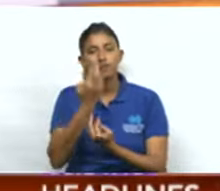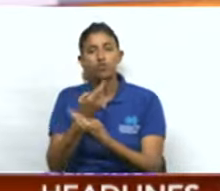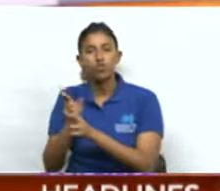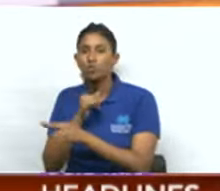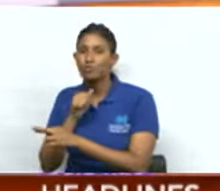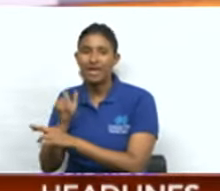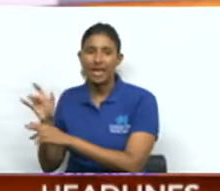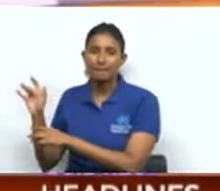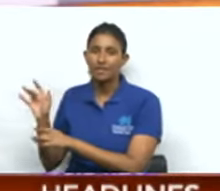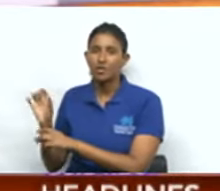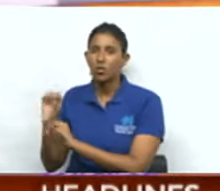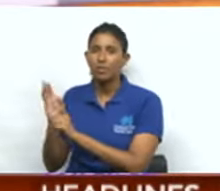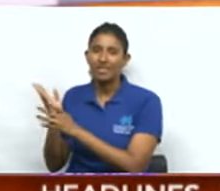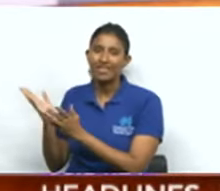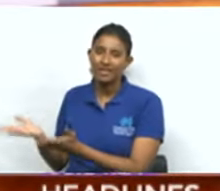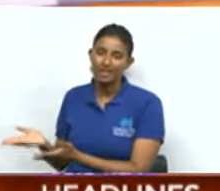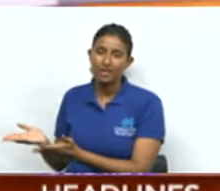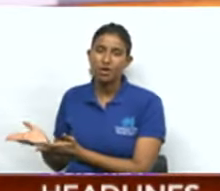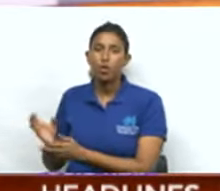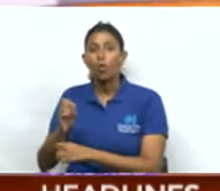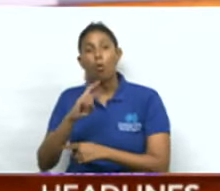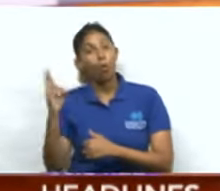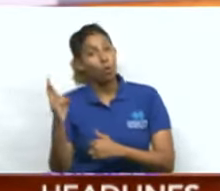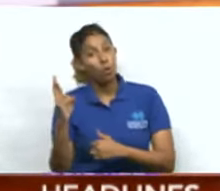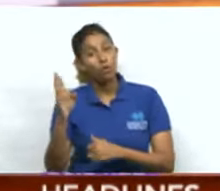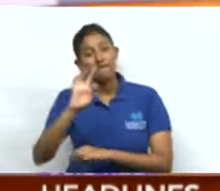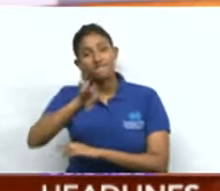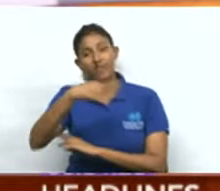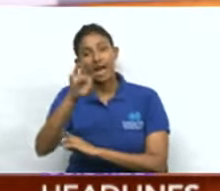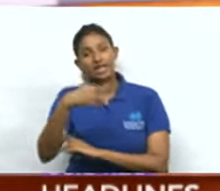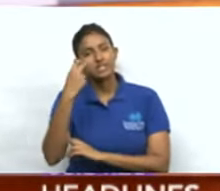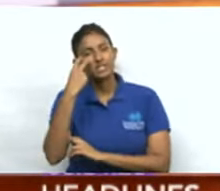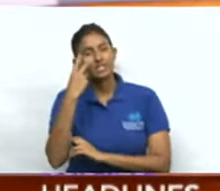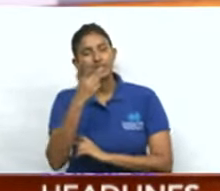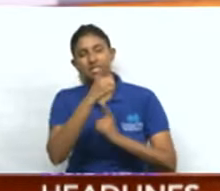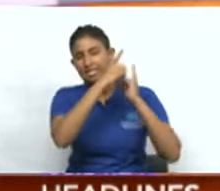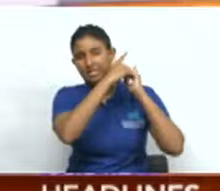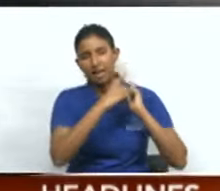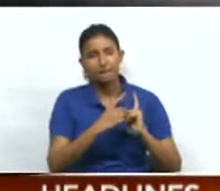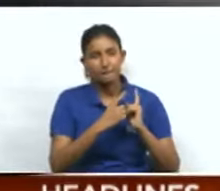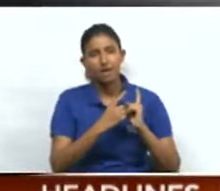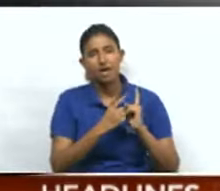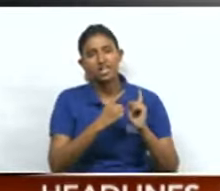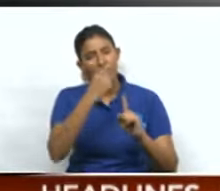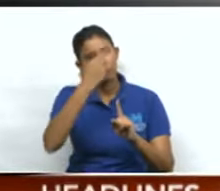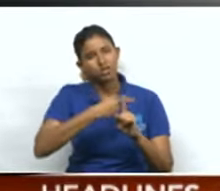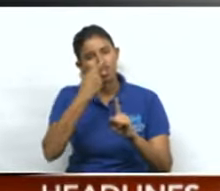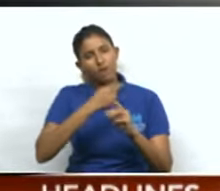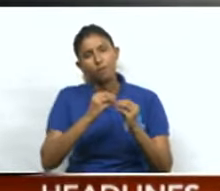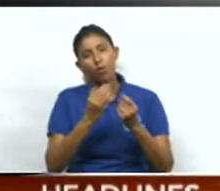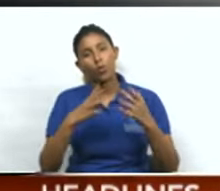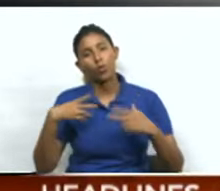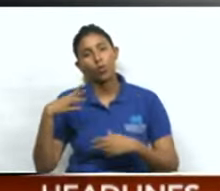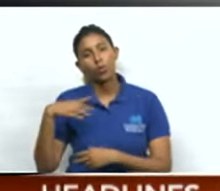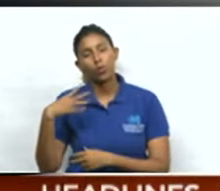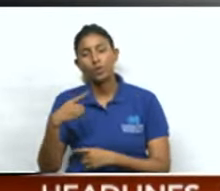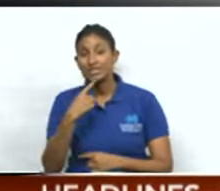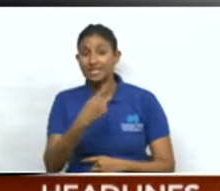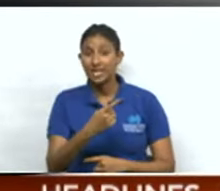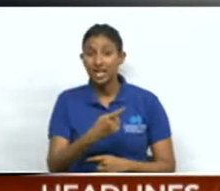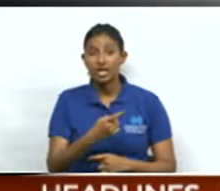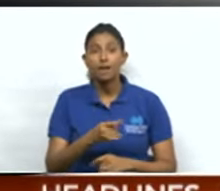use a fan. You know, we always say that December, the temperature seems to be cooler. Callender said customers will have